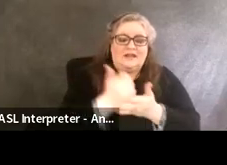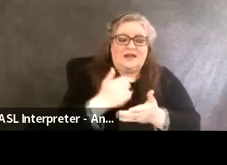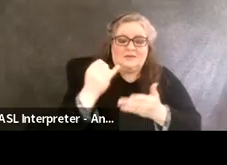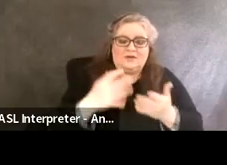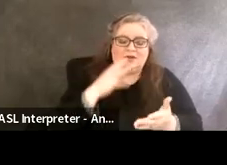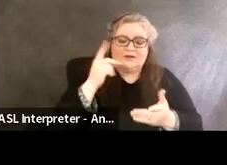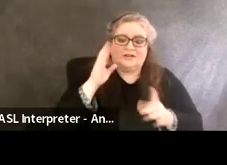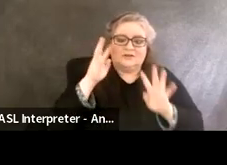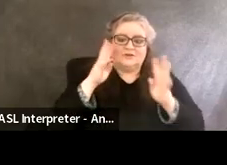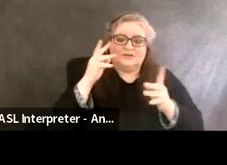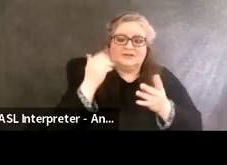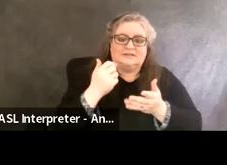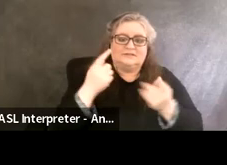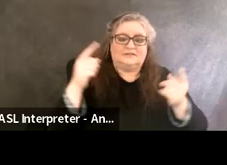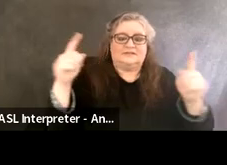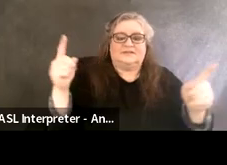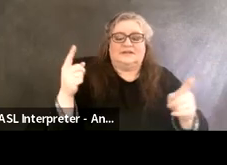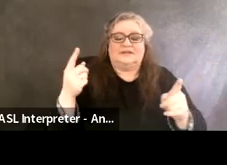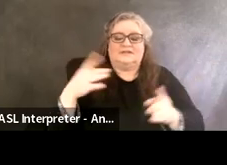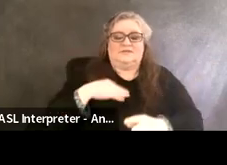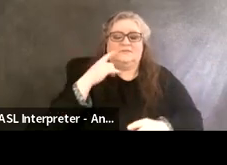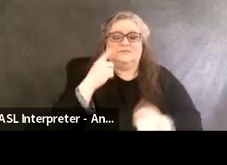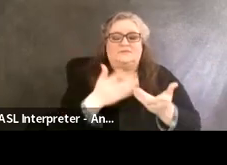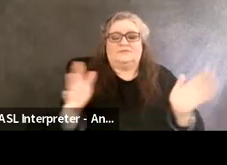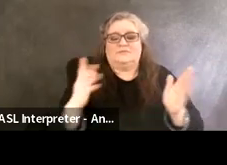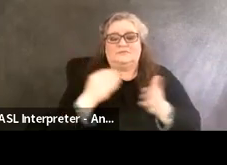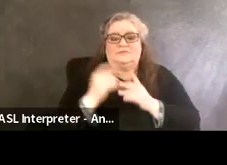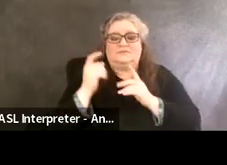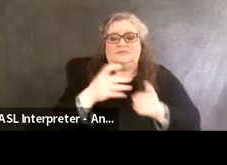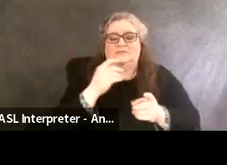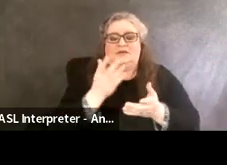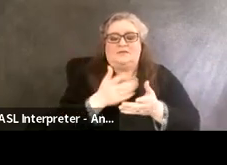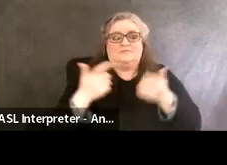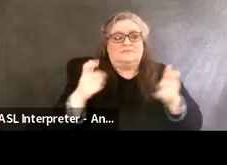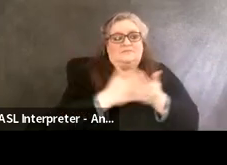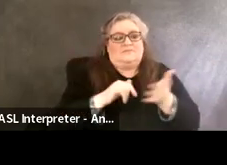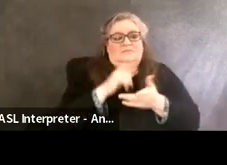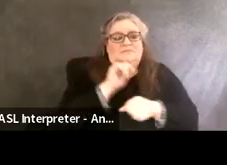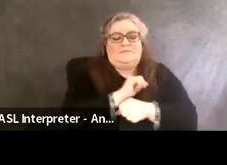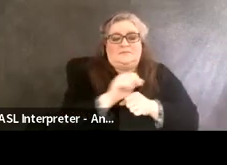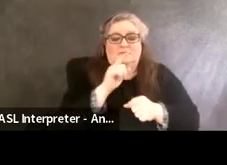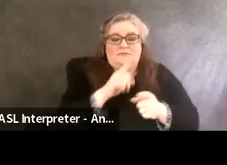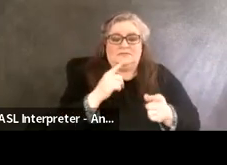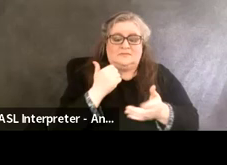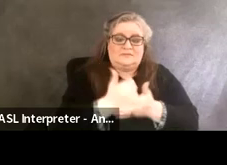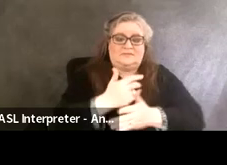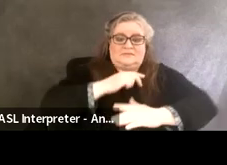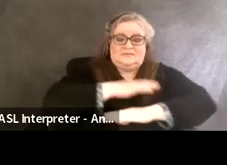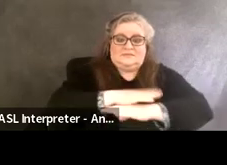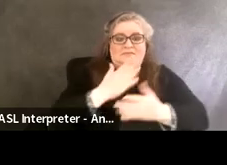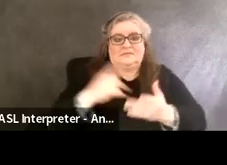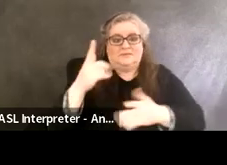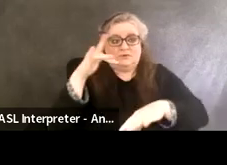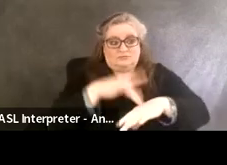and creatives successfully apply for public grants. And a really big part of that work is our help desk, which some of you may have visited, where you